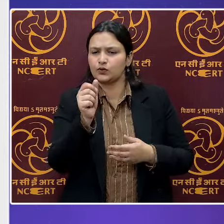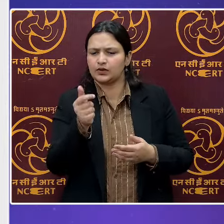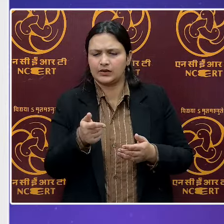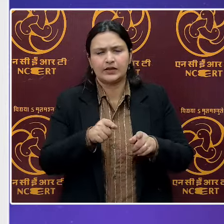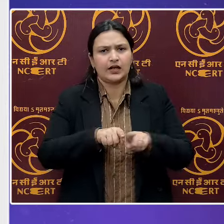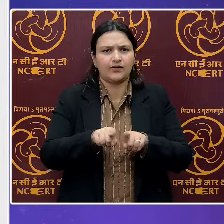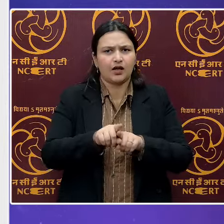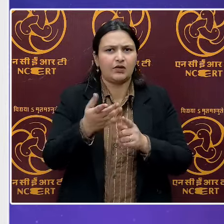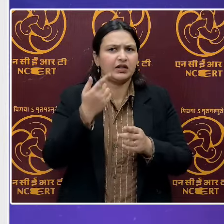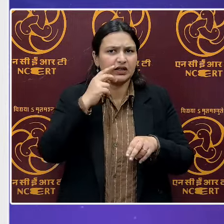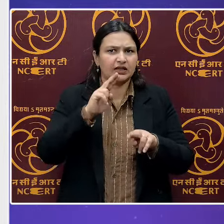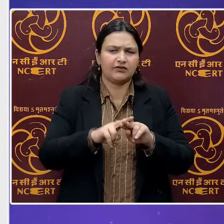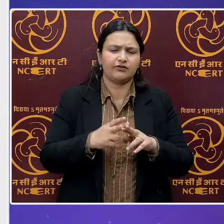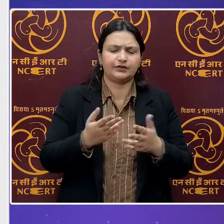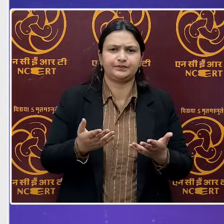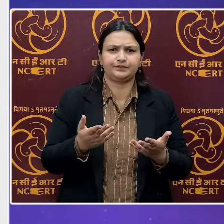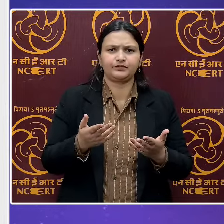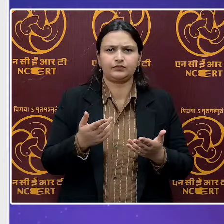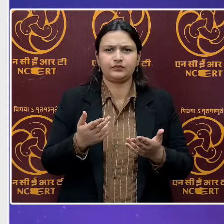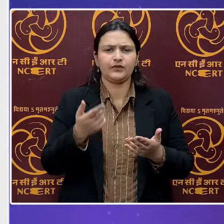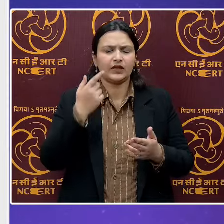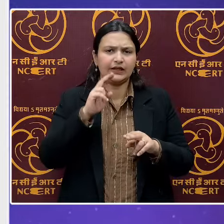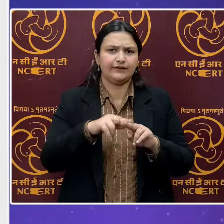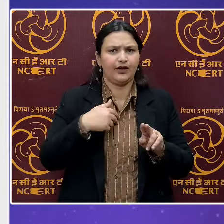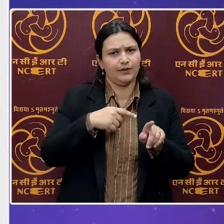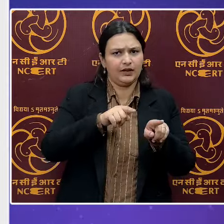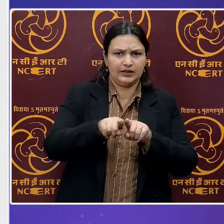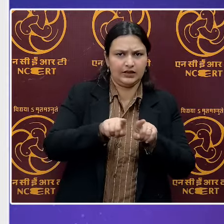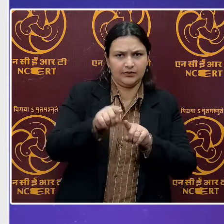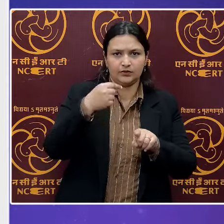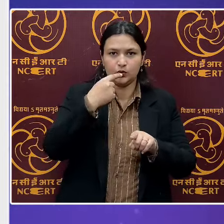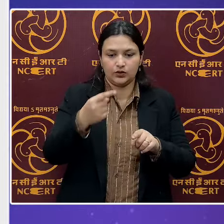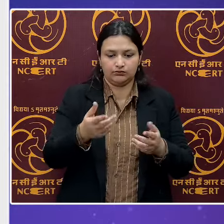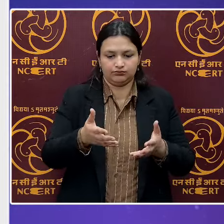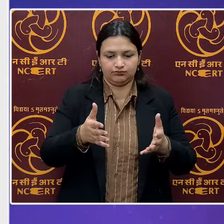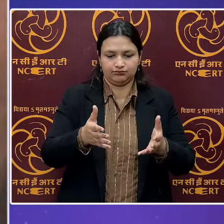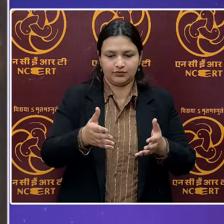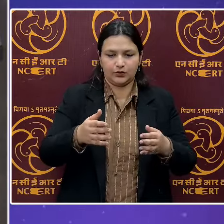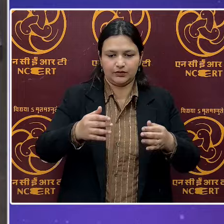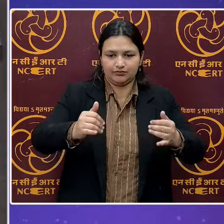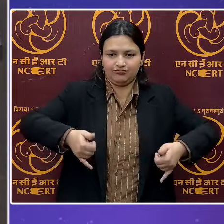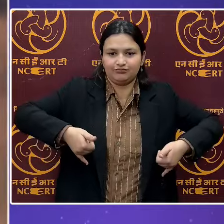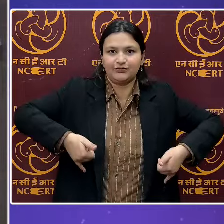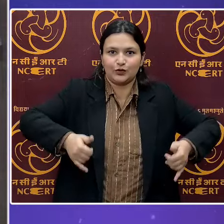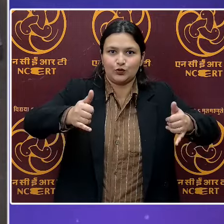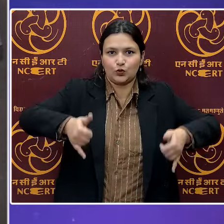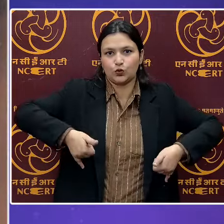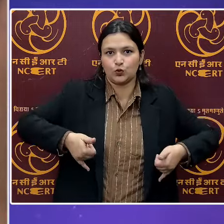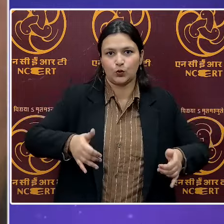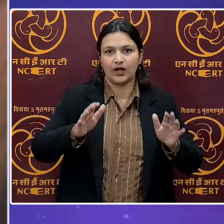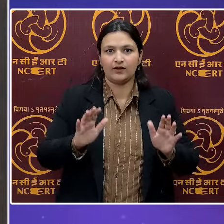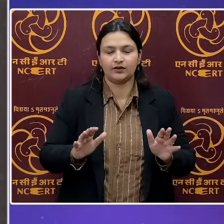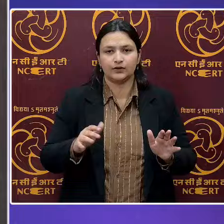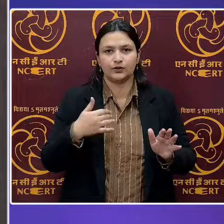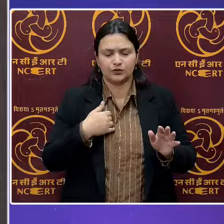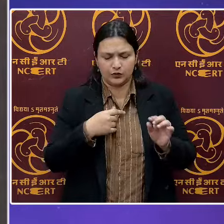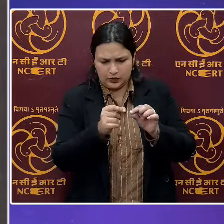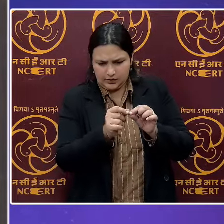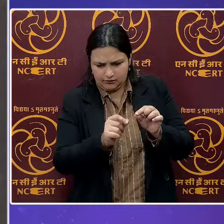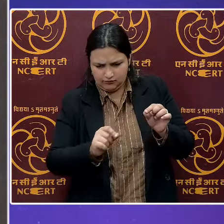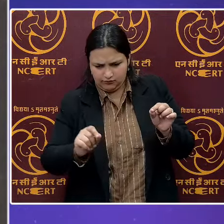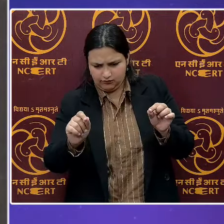example, if you take the case of a swing mean you may not pull it to the side, okay. If